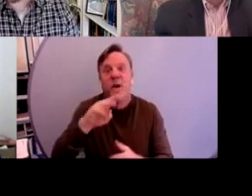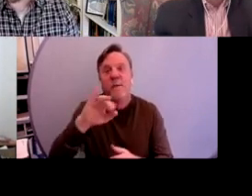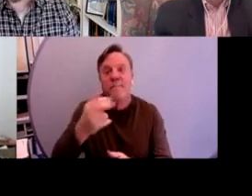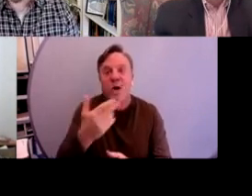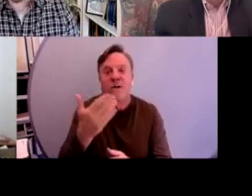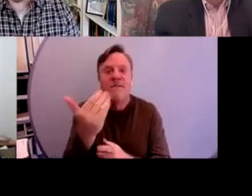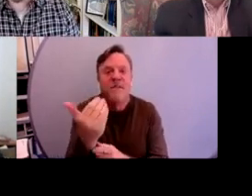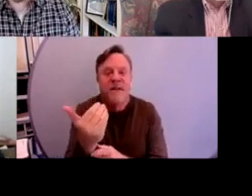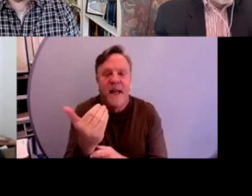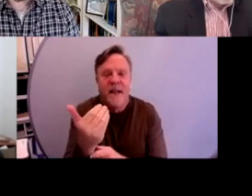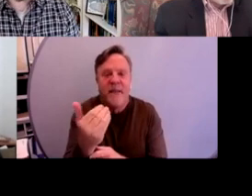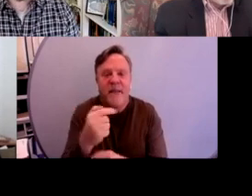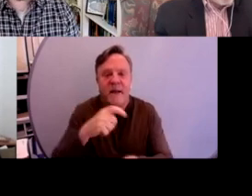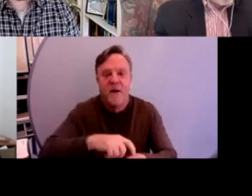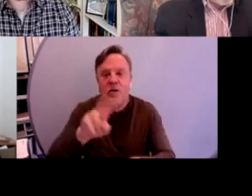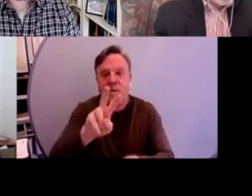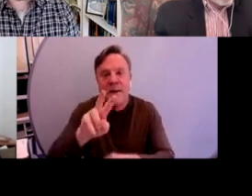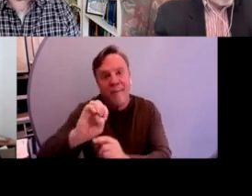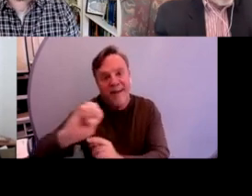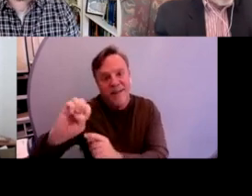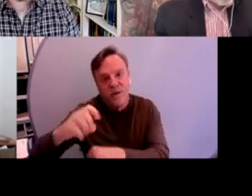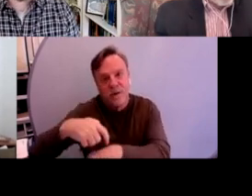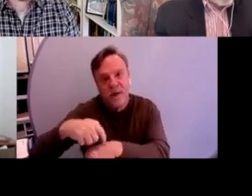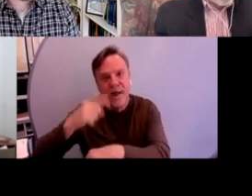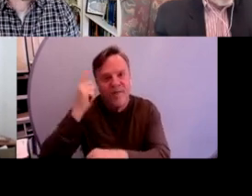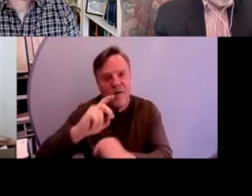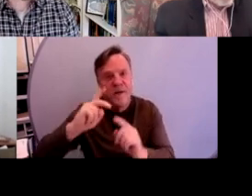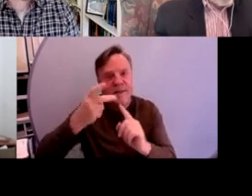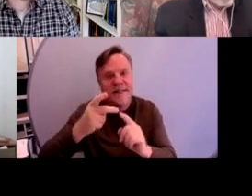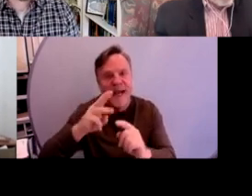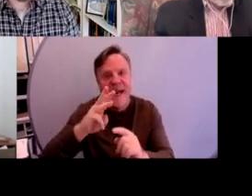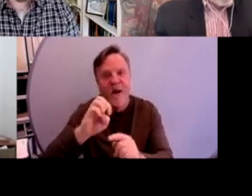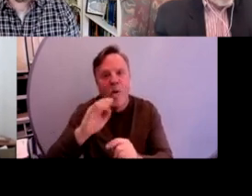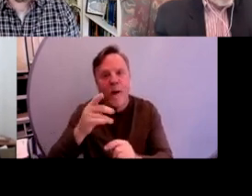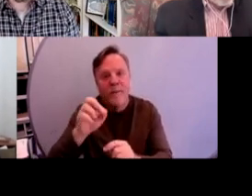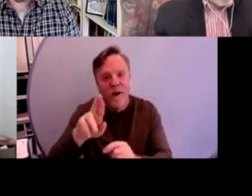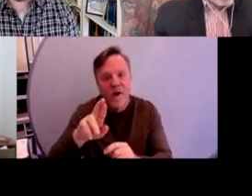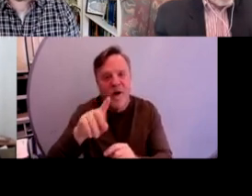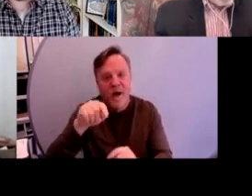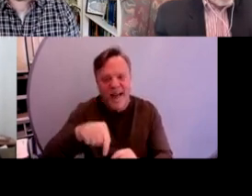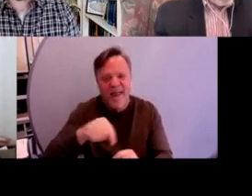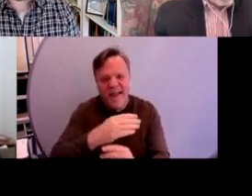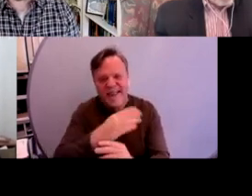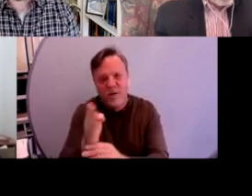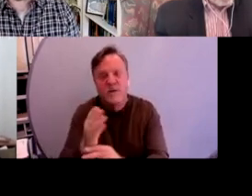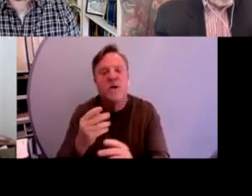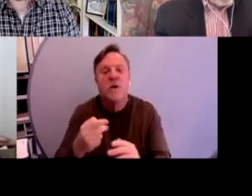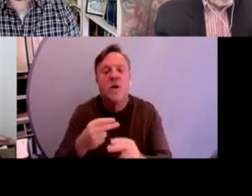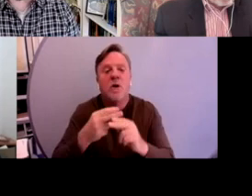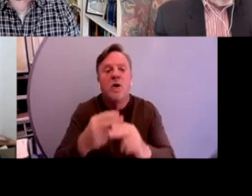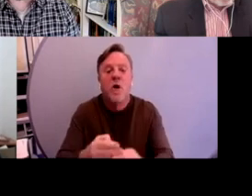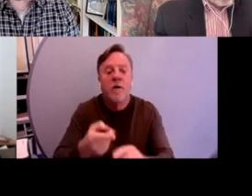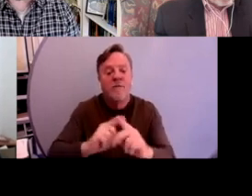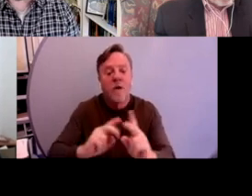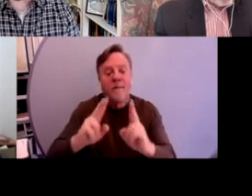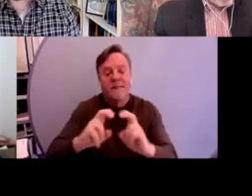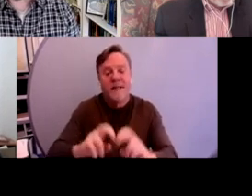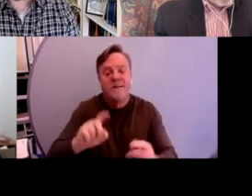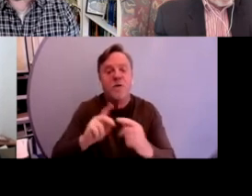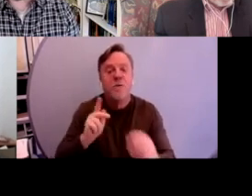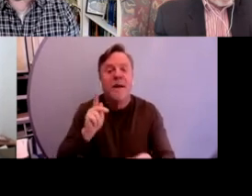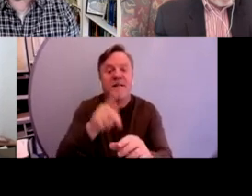at 2 p.m. Eastern for the second webinar in our series. It's called From Assessment to